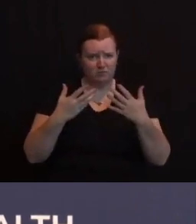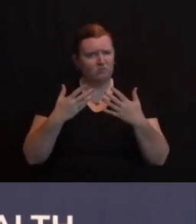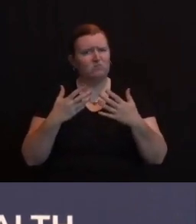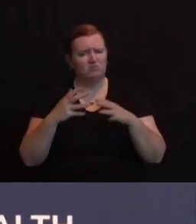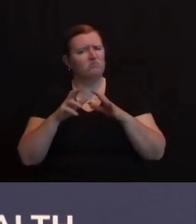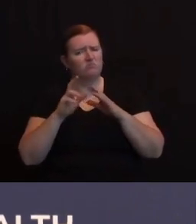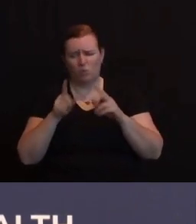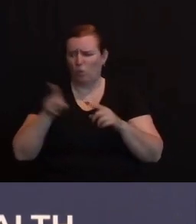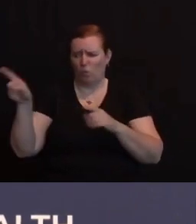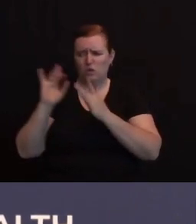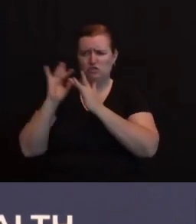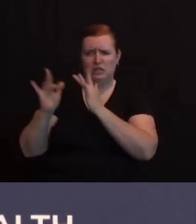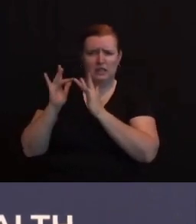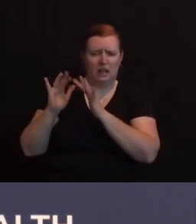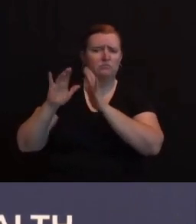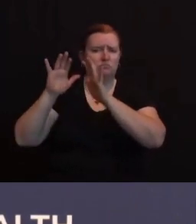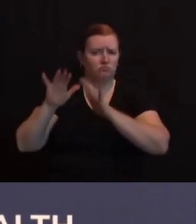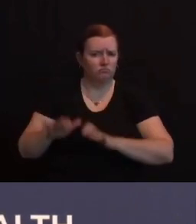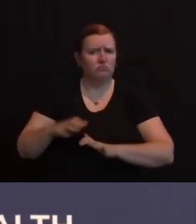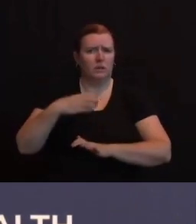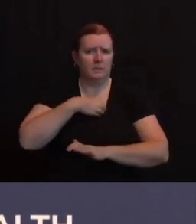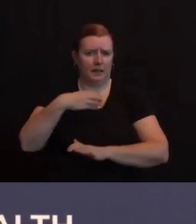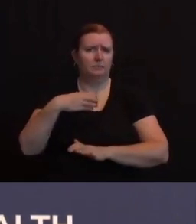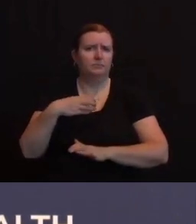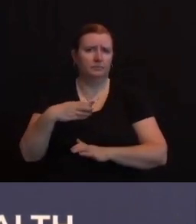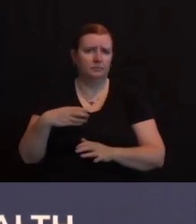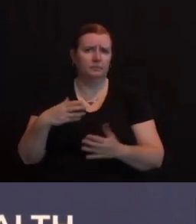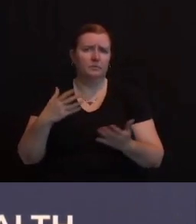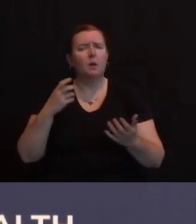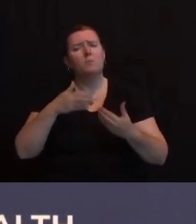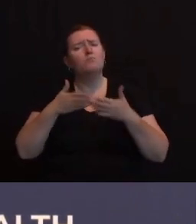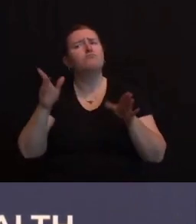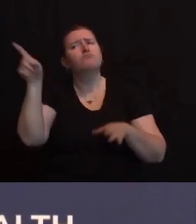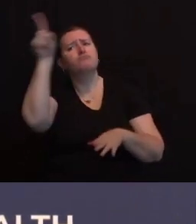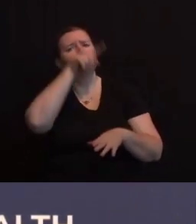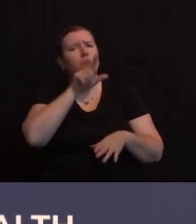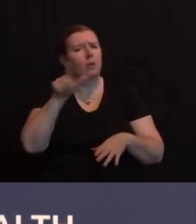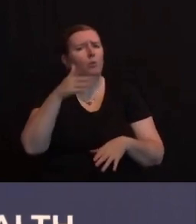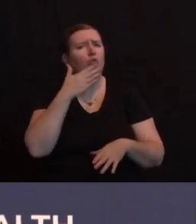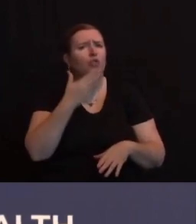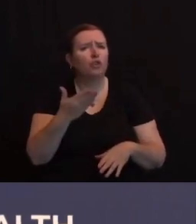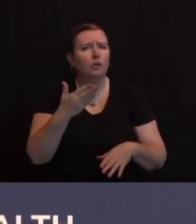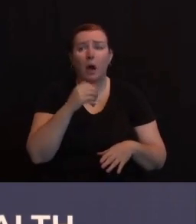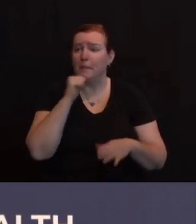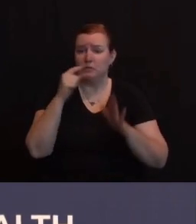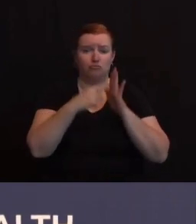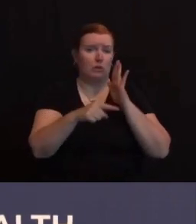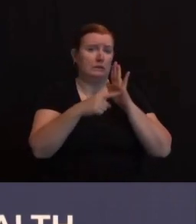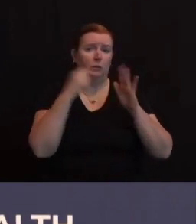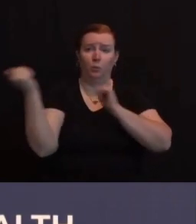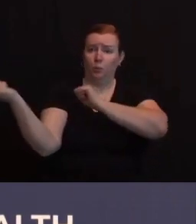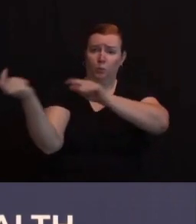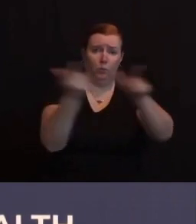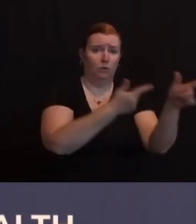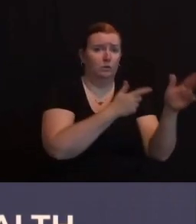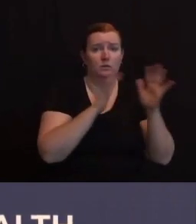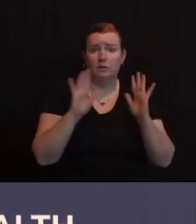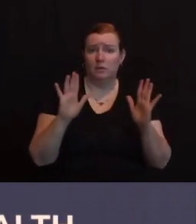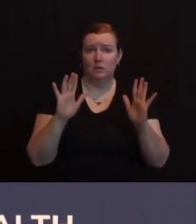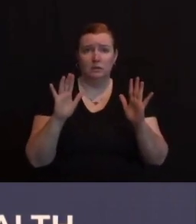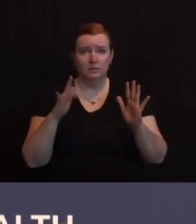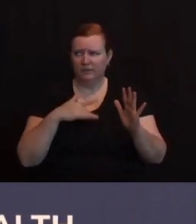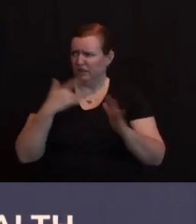overstate and damn an entire community. But I would say go into